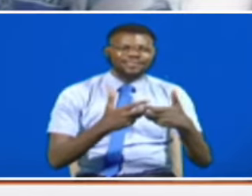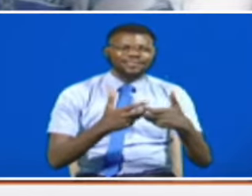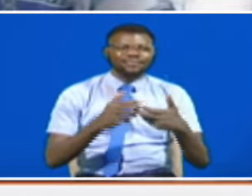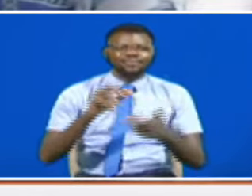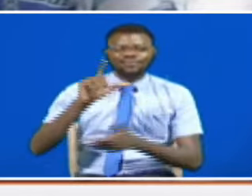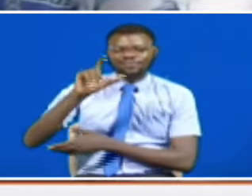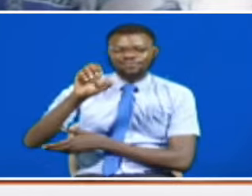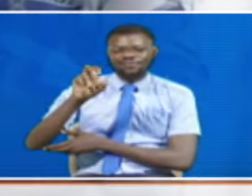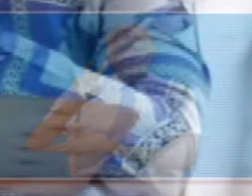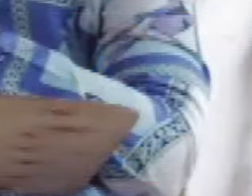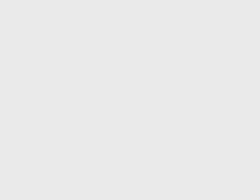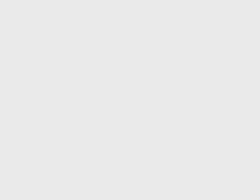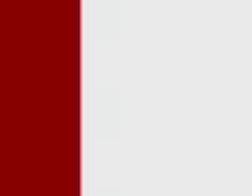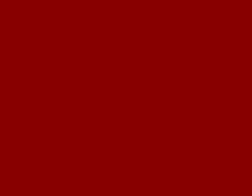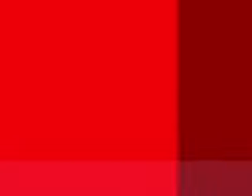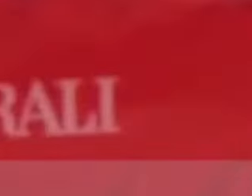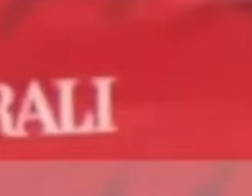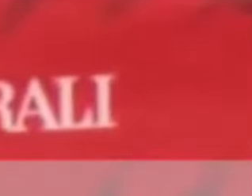I'm Levis Msumba.